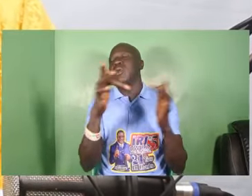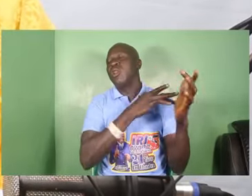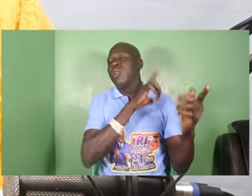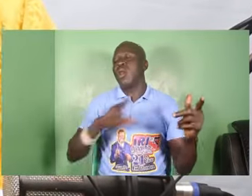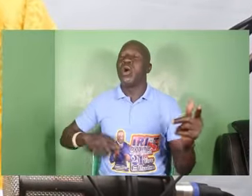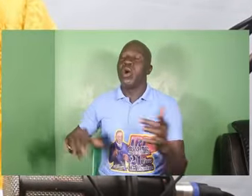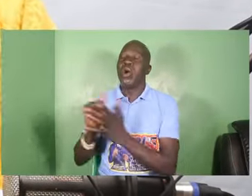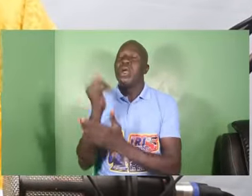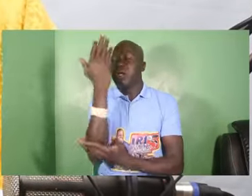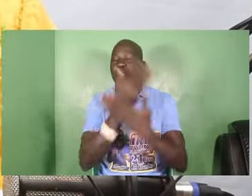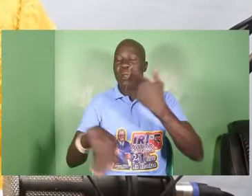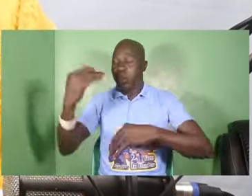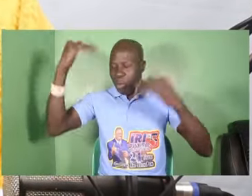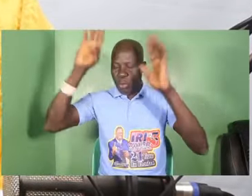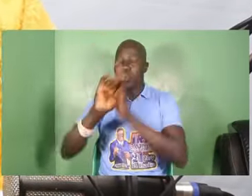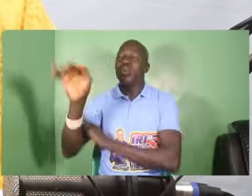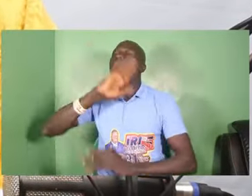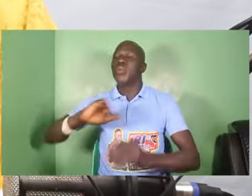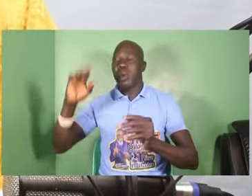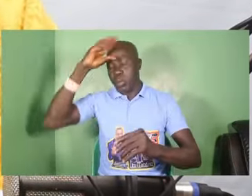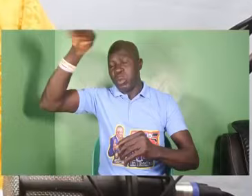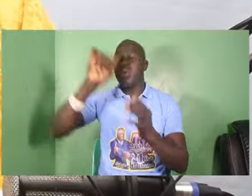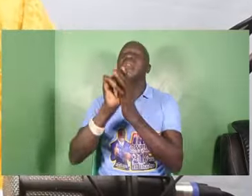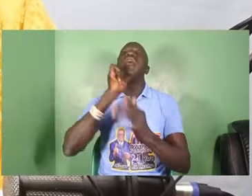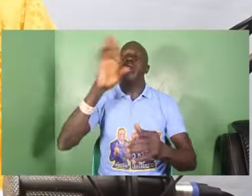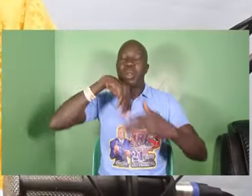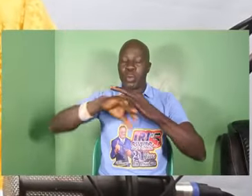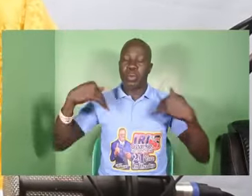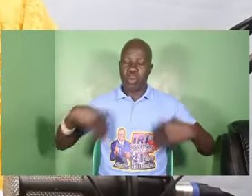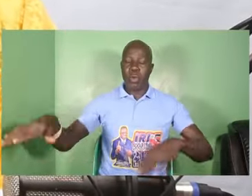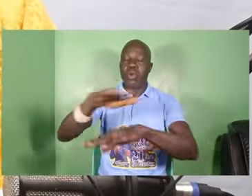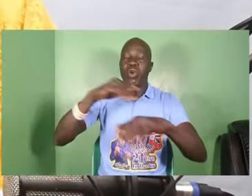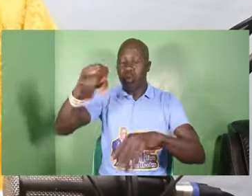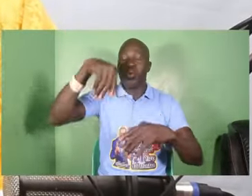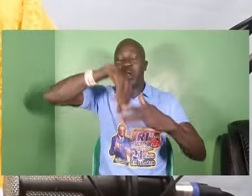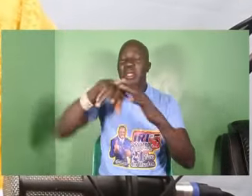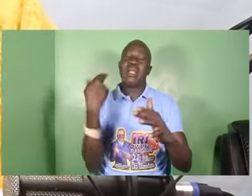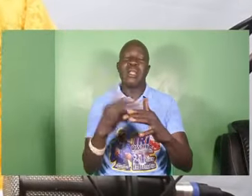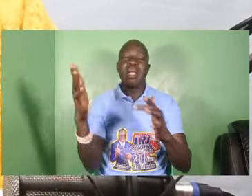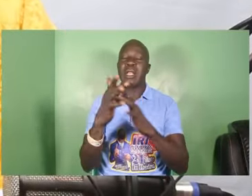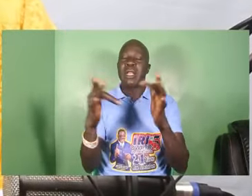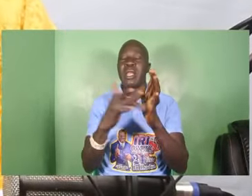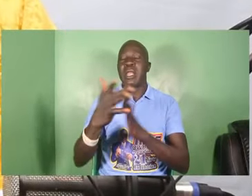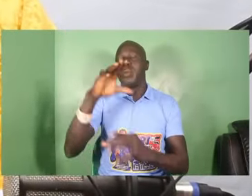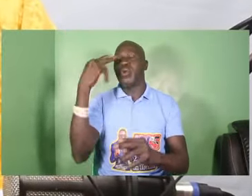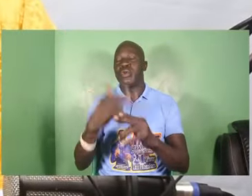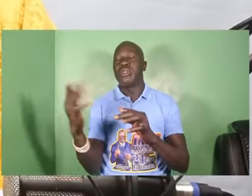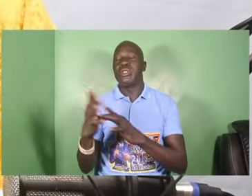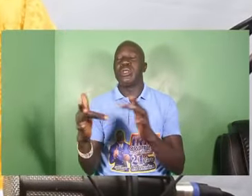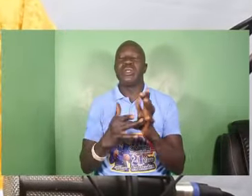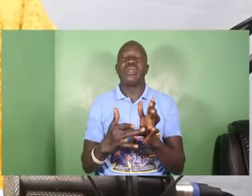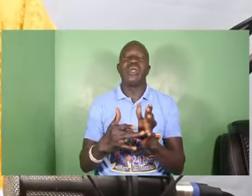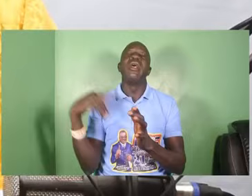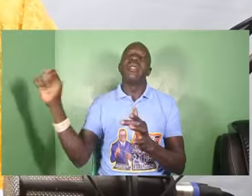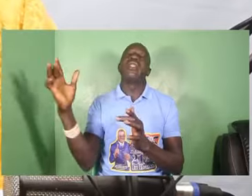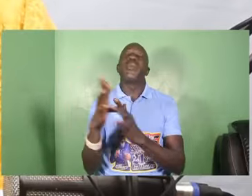name of Allah. Eniyan ki yo le te olori ba. Amen. No human being will overcome you. In the name of Jesus. Amen. Oluko Jesu